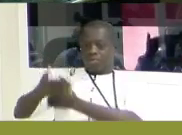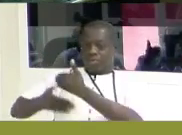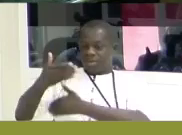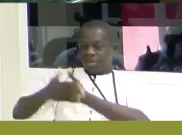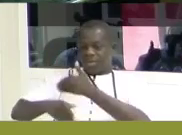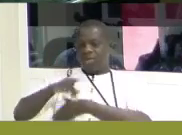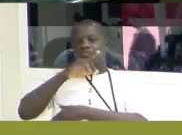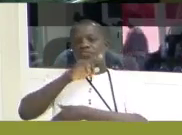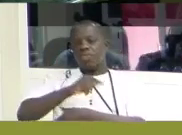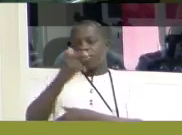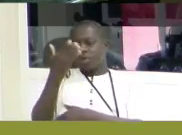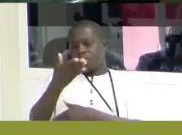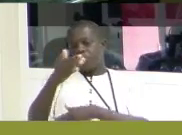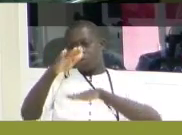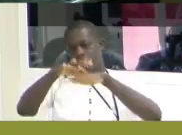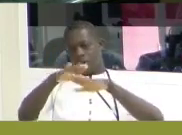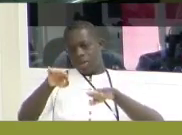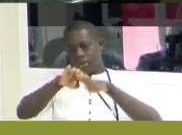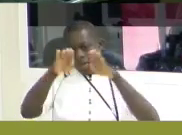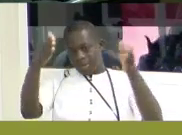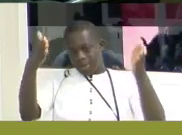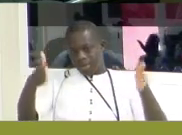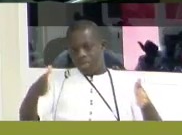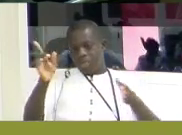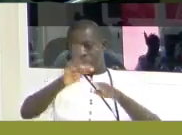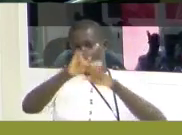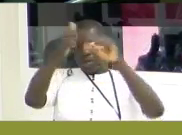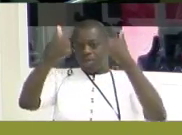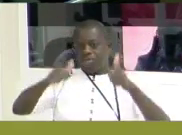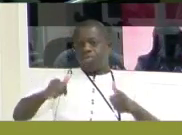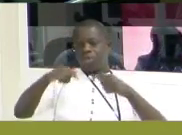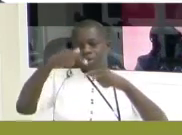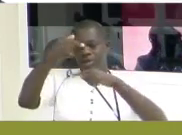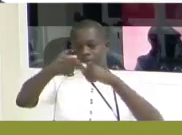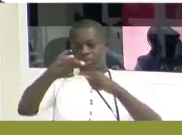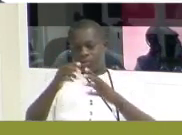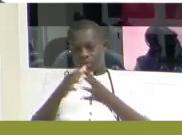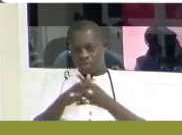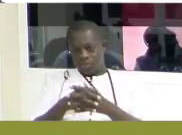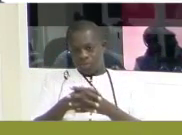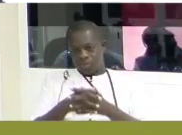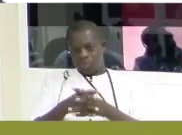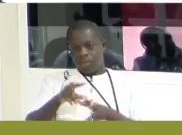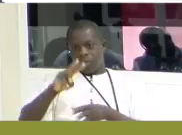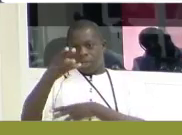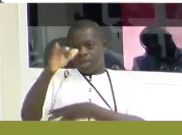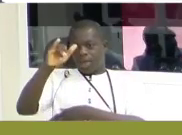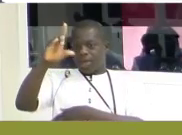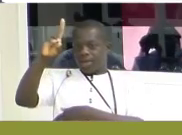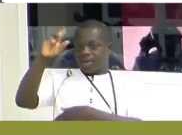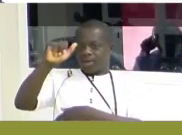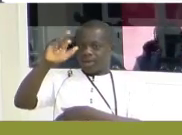Hydra? Yes, Momodu. On the table, and what happened next? Yes, Momodu Hydra introduced the panel